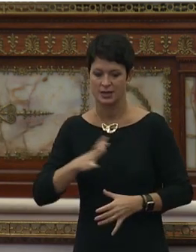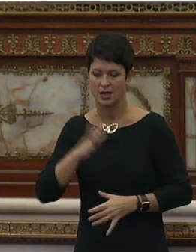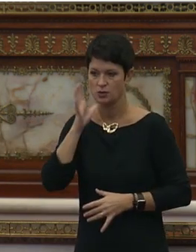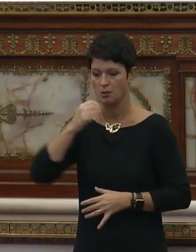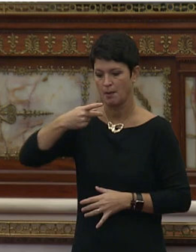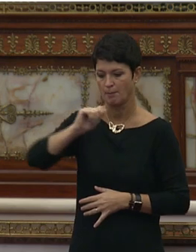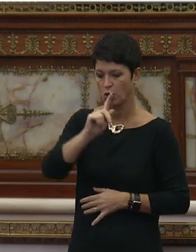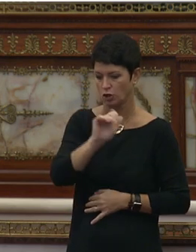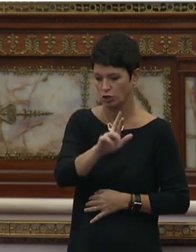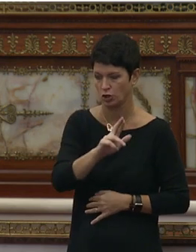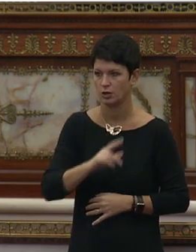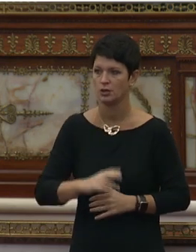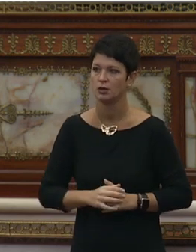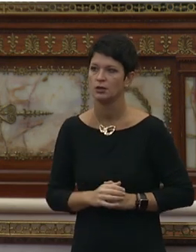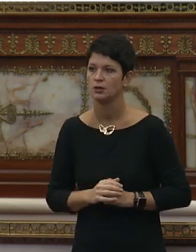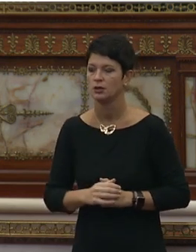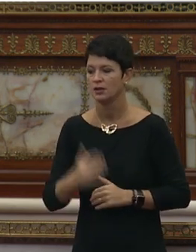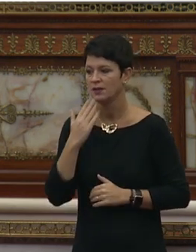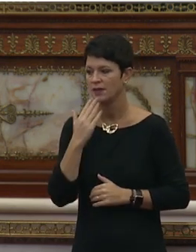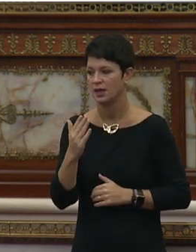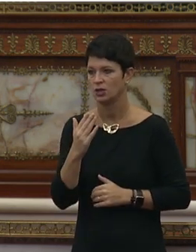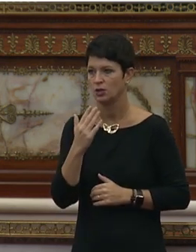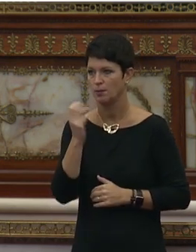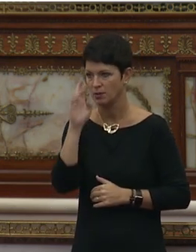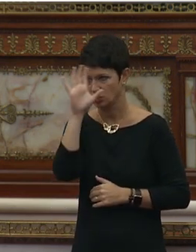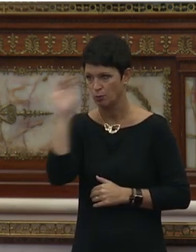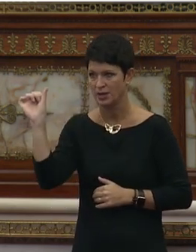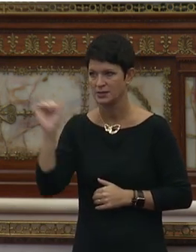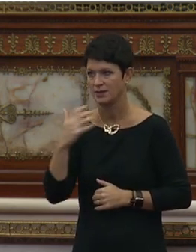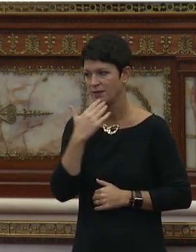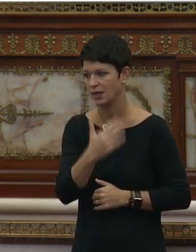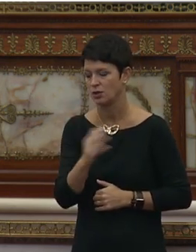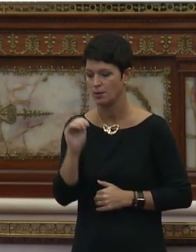Parker. Thank you, Mr.